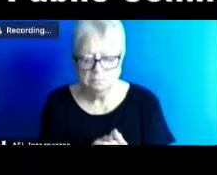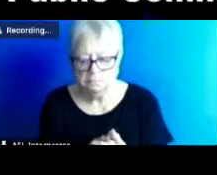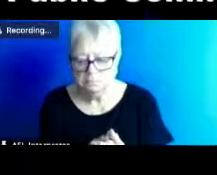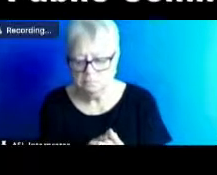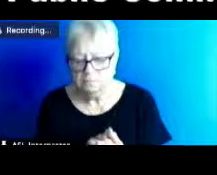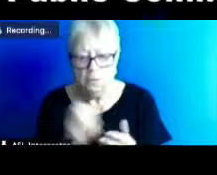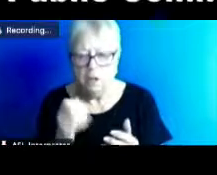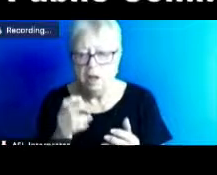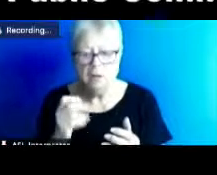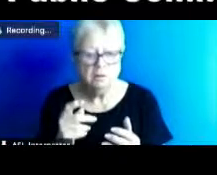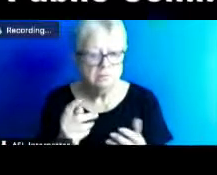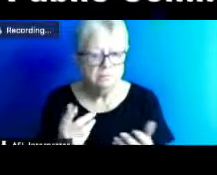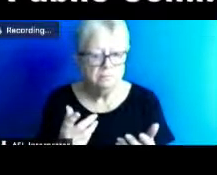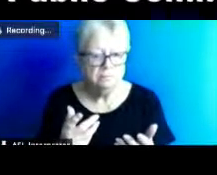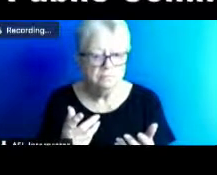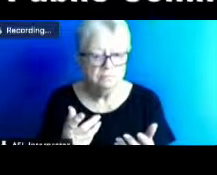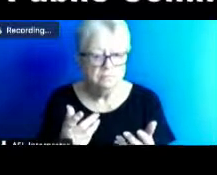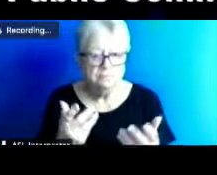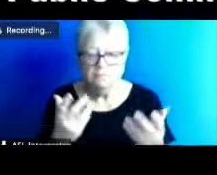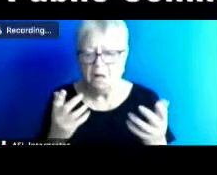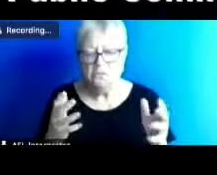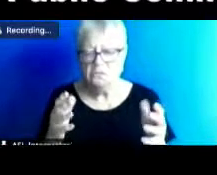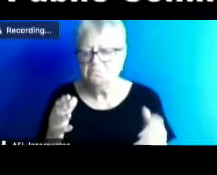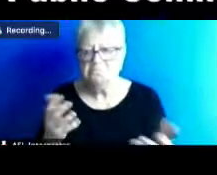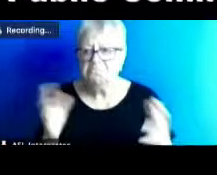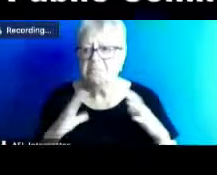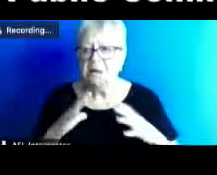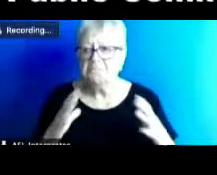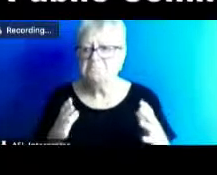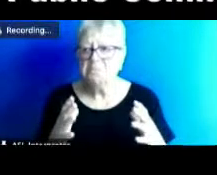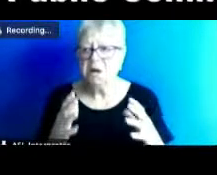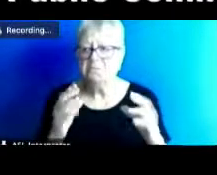Okay. Given all of that, I have no problem advancing that contract.